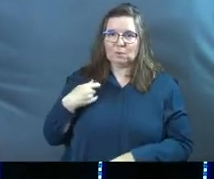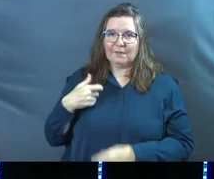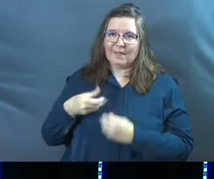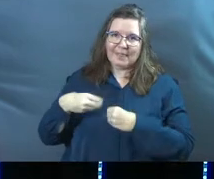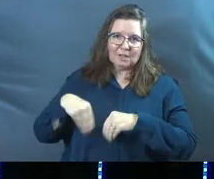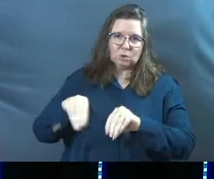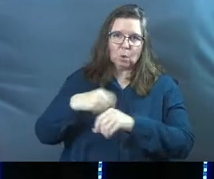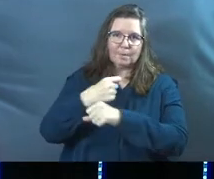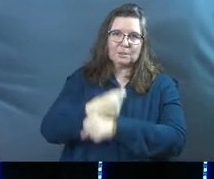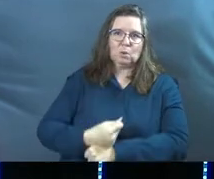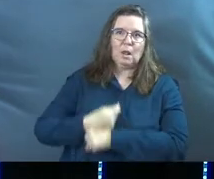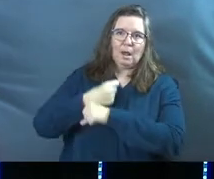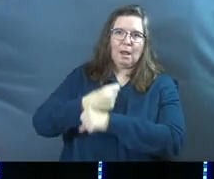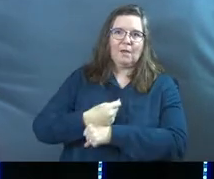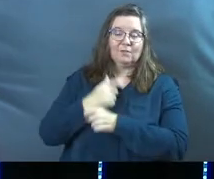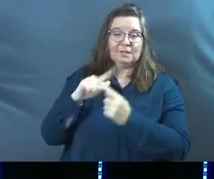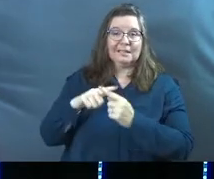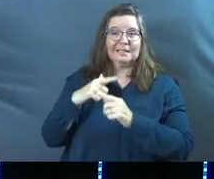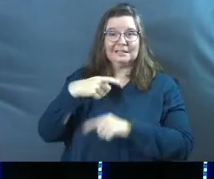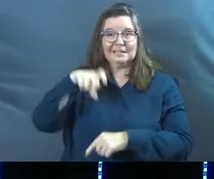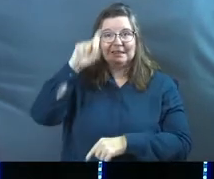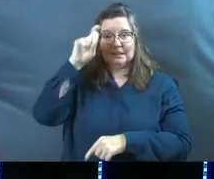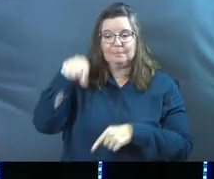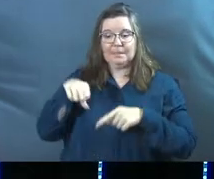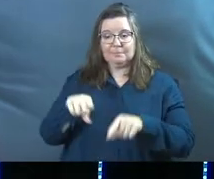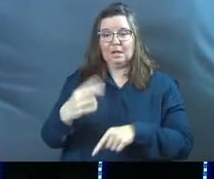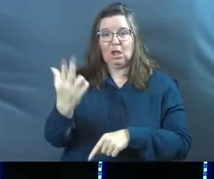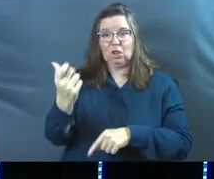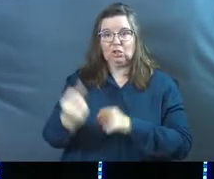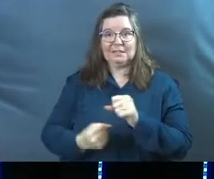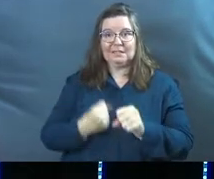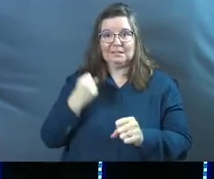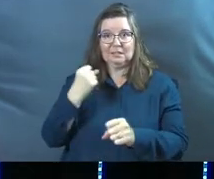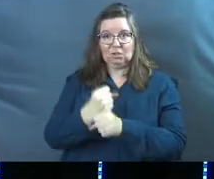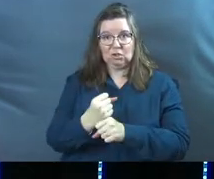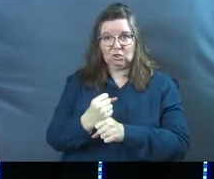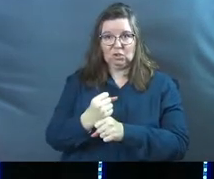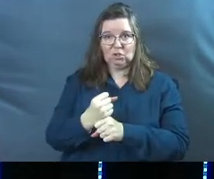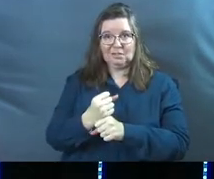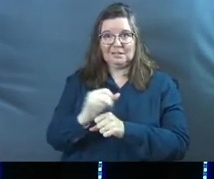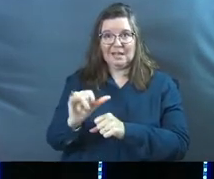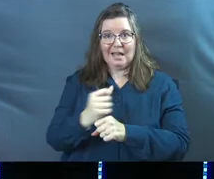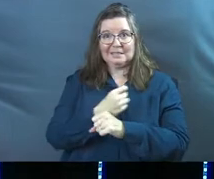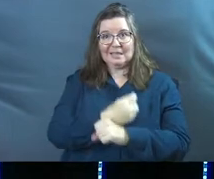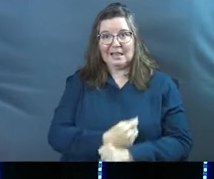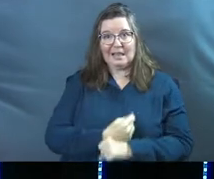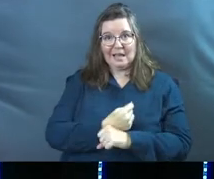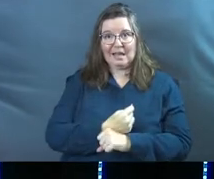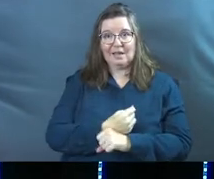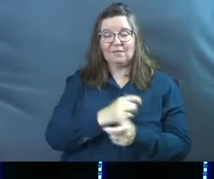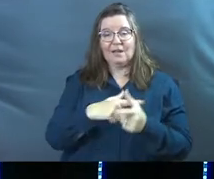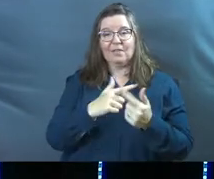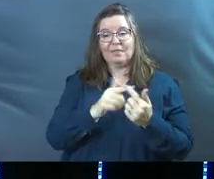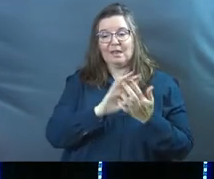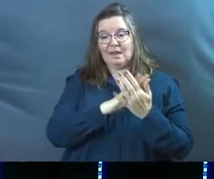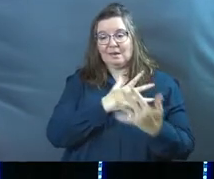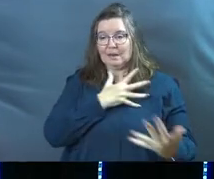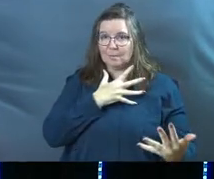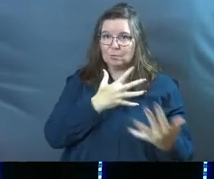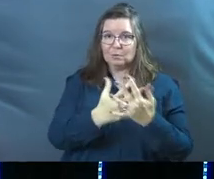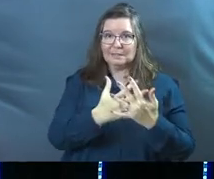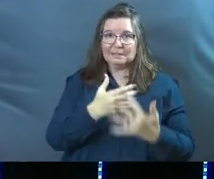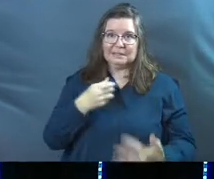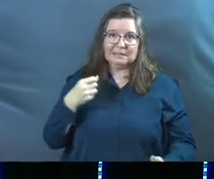into slavery in Egypt. And he spends 13 years as a slave. And then eventually in